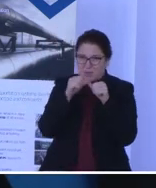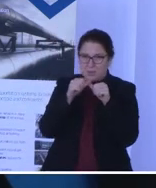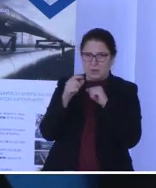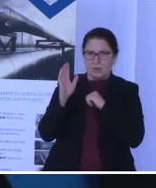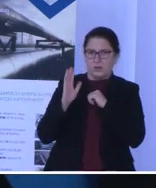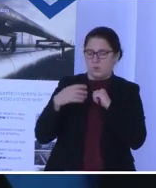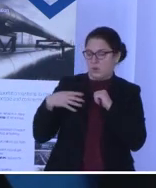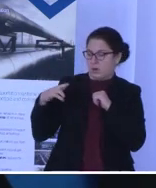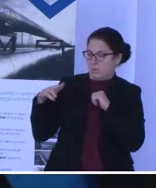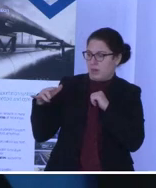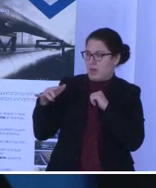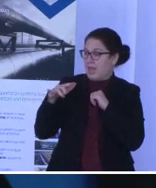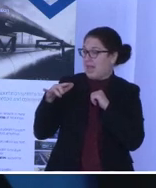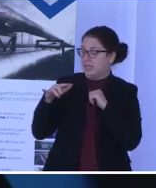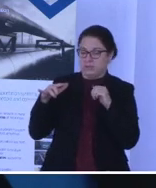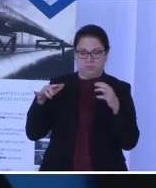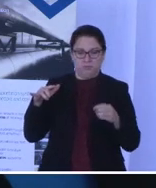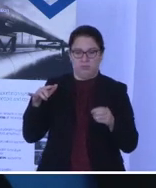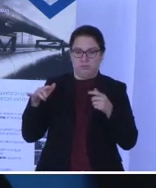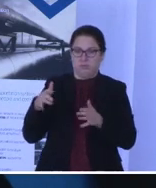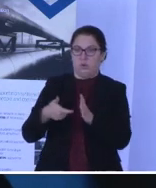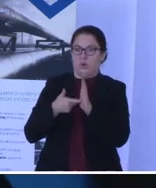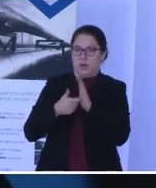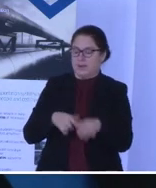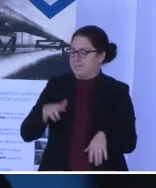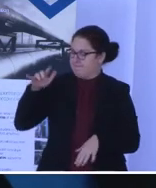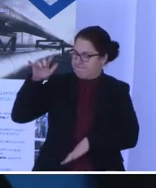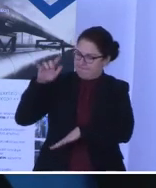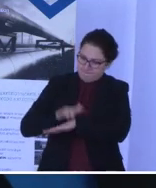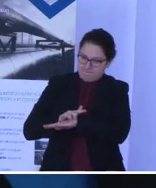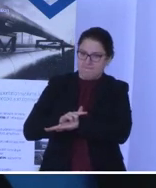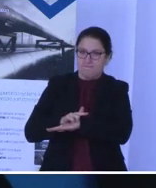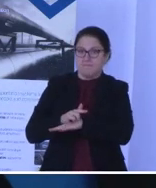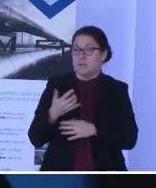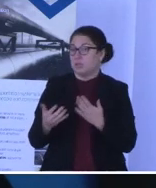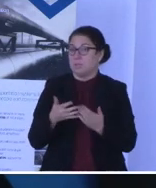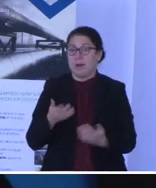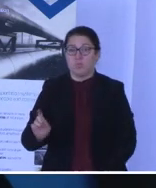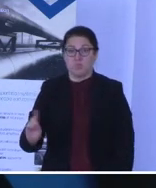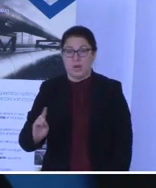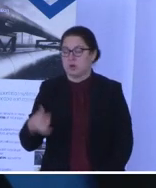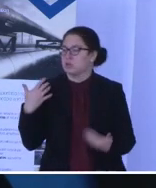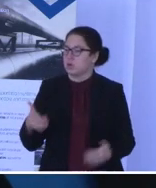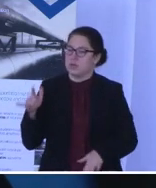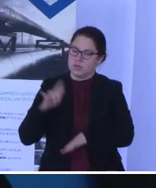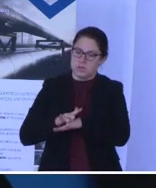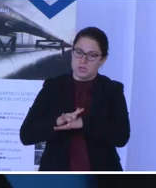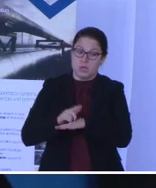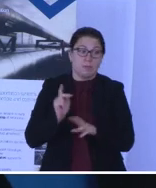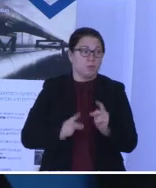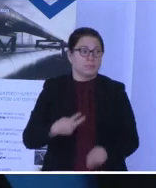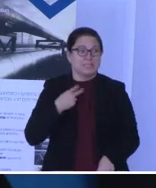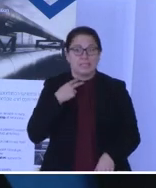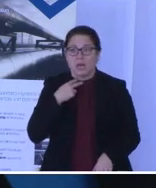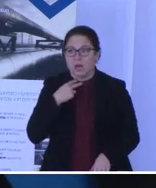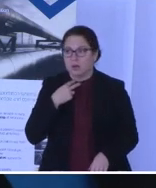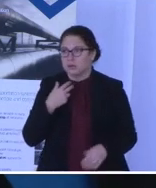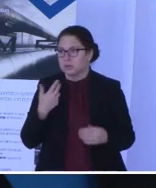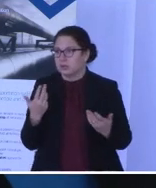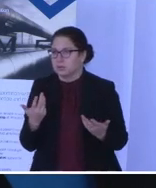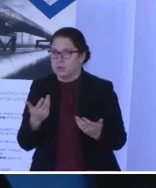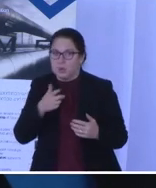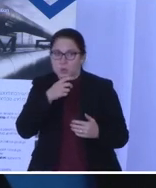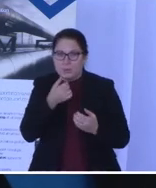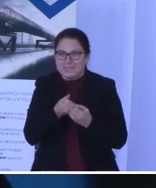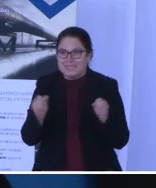land wherever they were, many of them in Newfoundland or parts of Canada, and people were stranded because nobody knew if it would be safe to